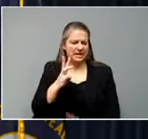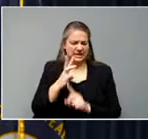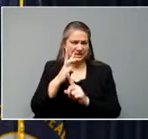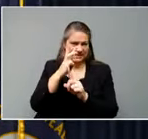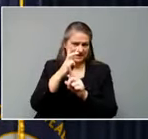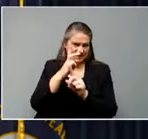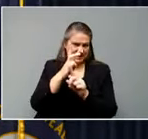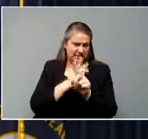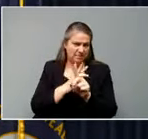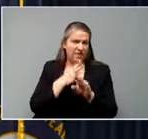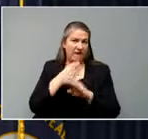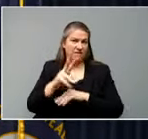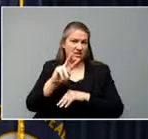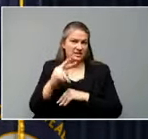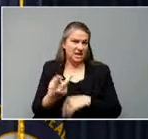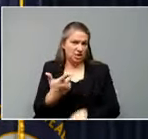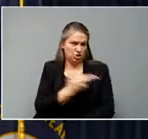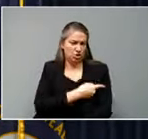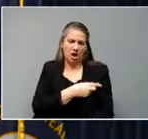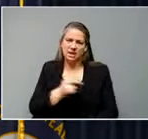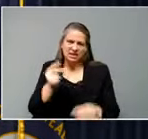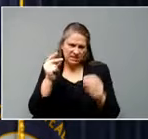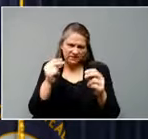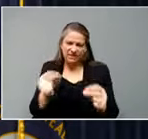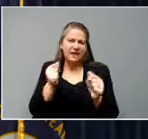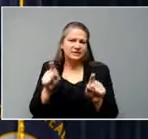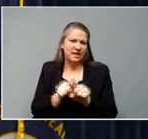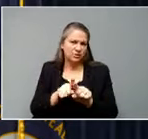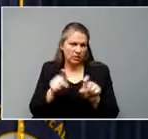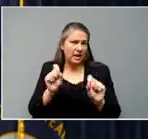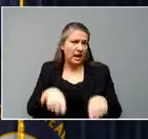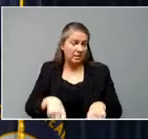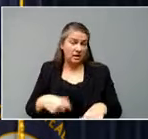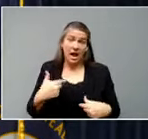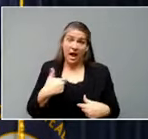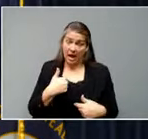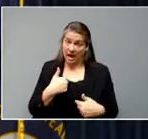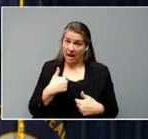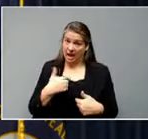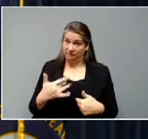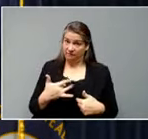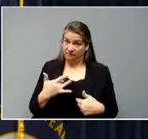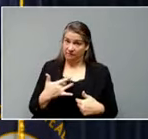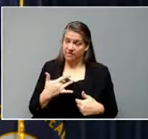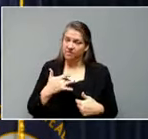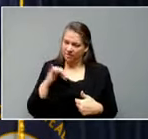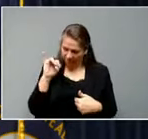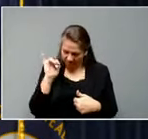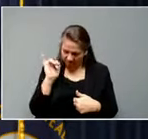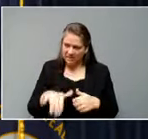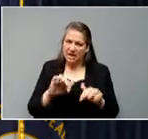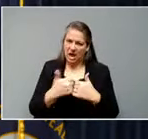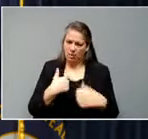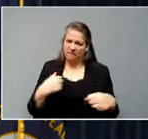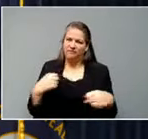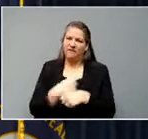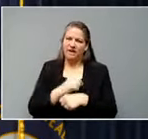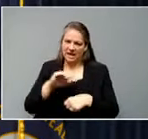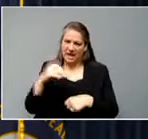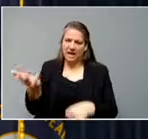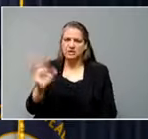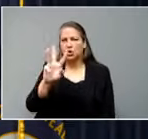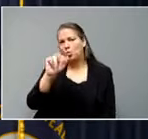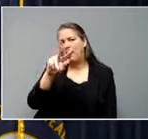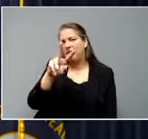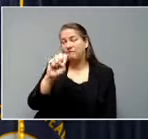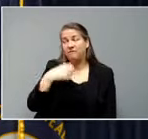second shot as quickly as we can. I believe that that's the way that we fight off the next wave, and I believe the federal